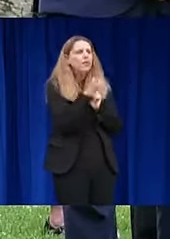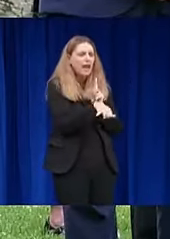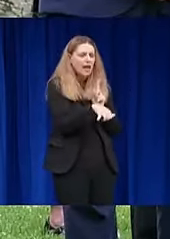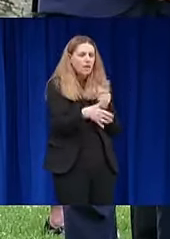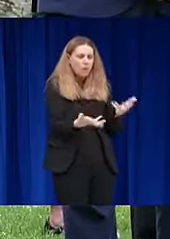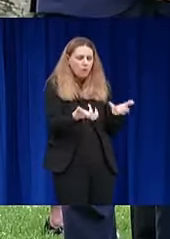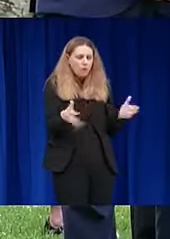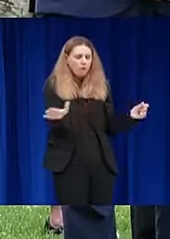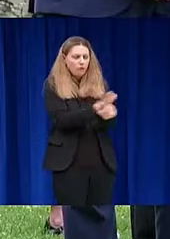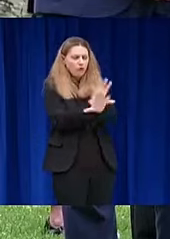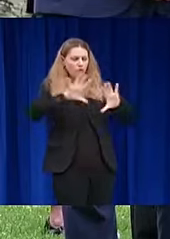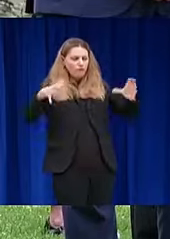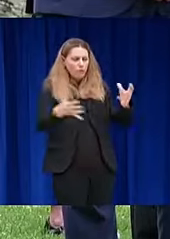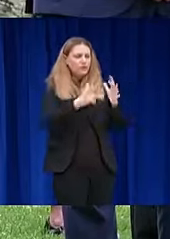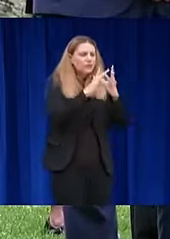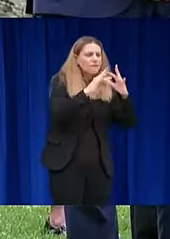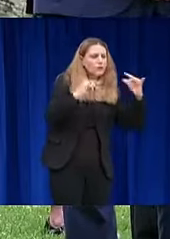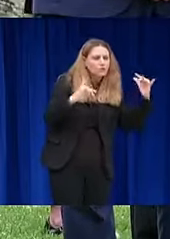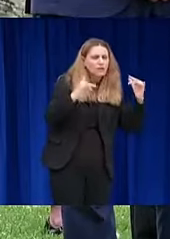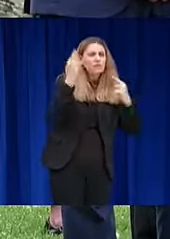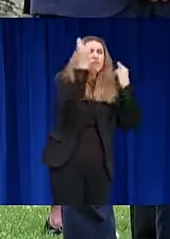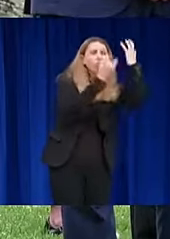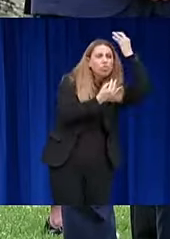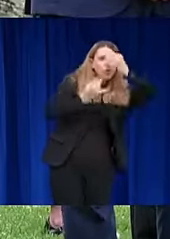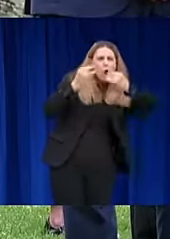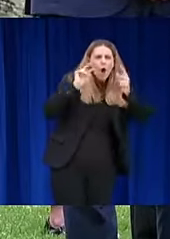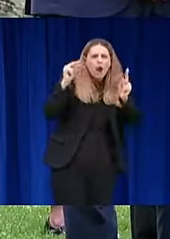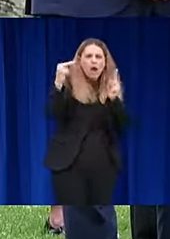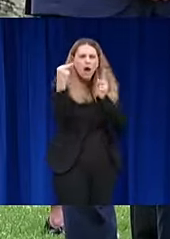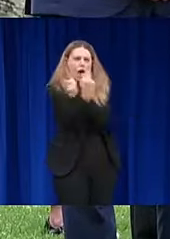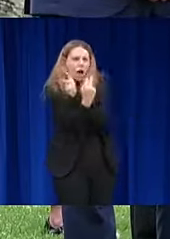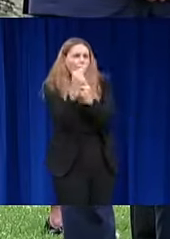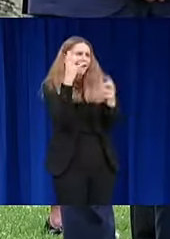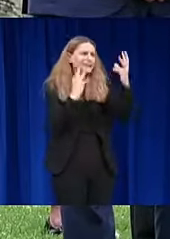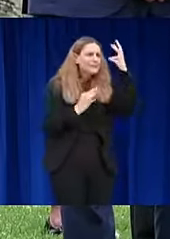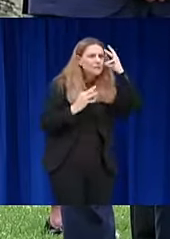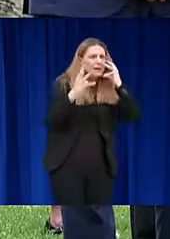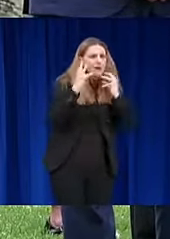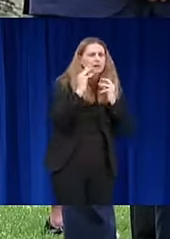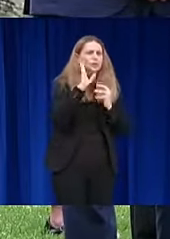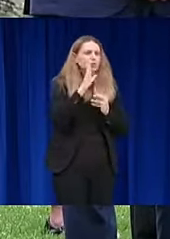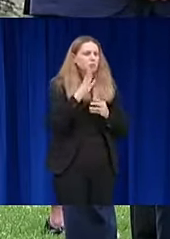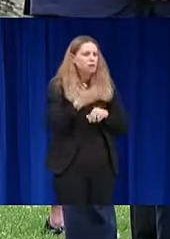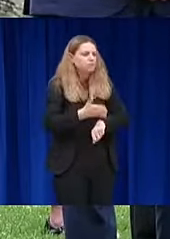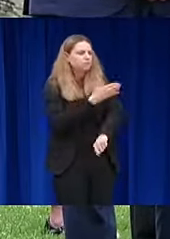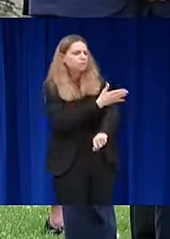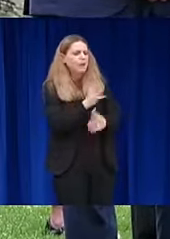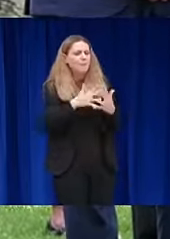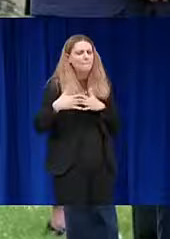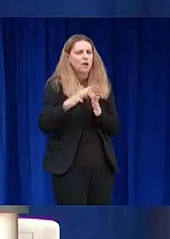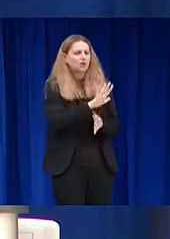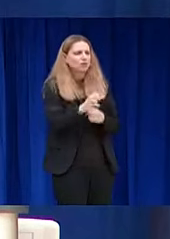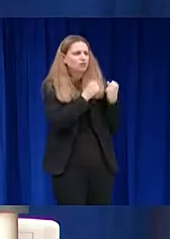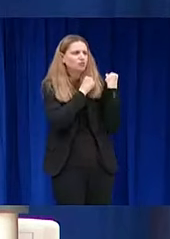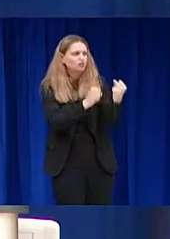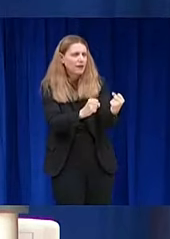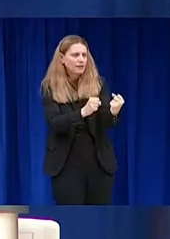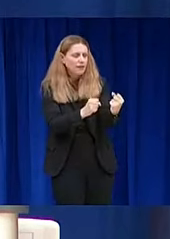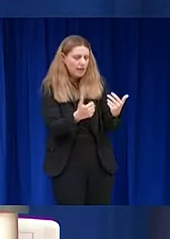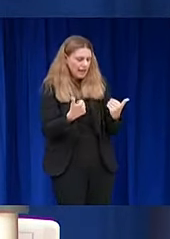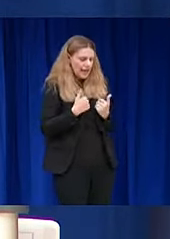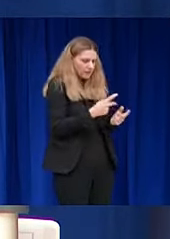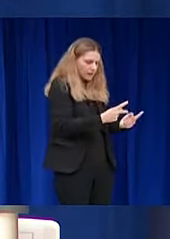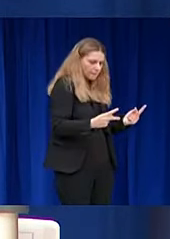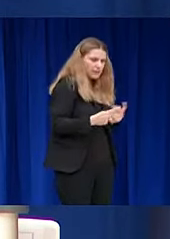and experience adds to America's strength. Building a place for all means building a place for each and every member of